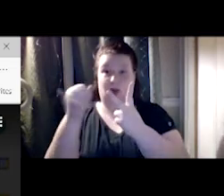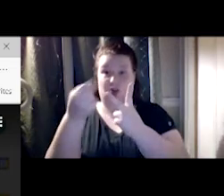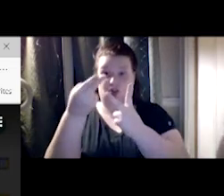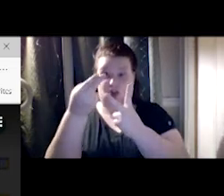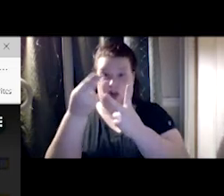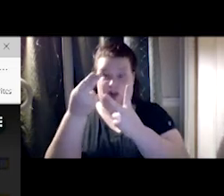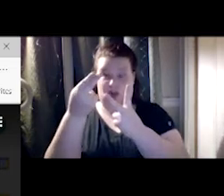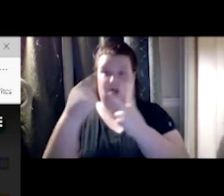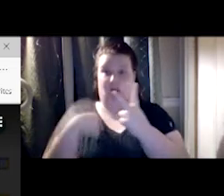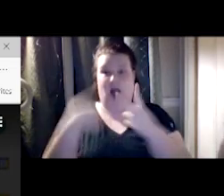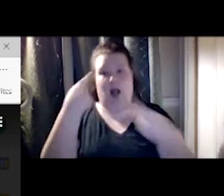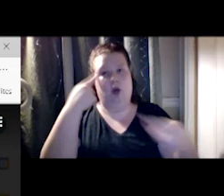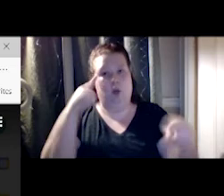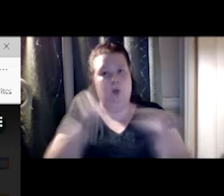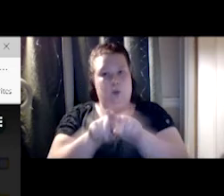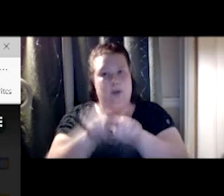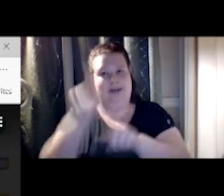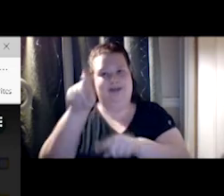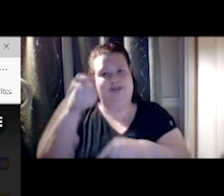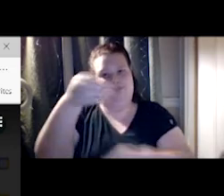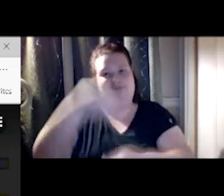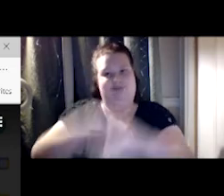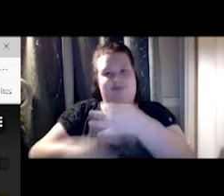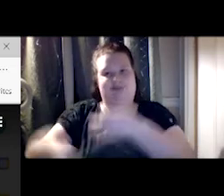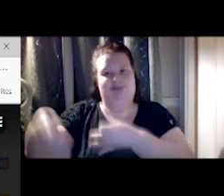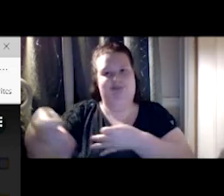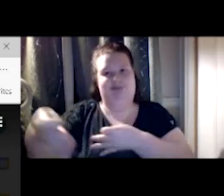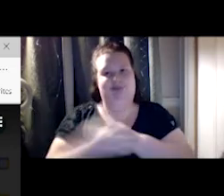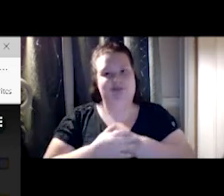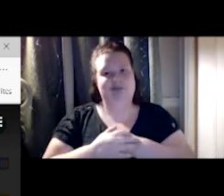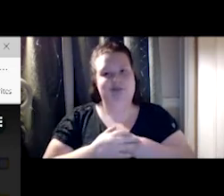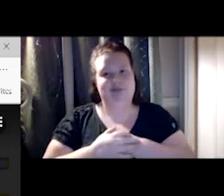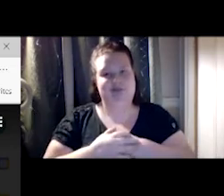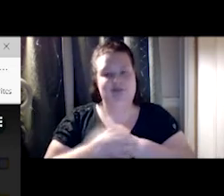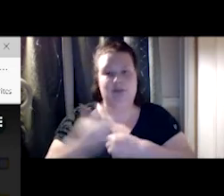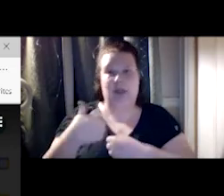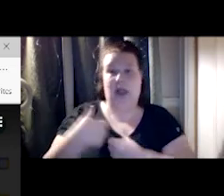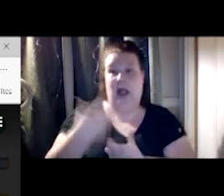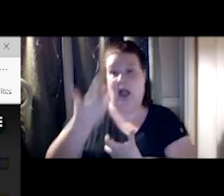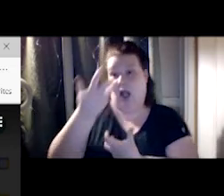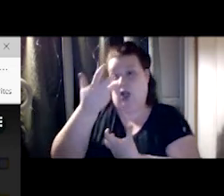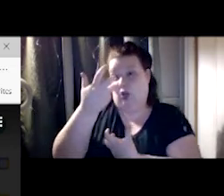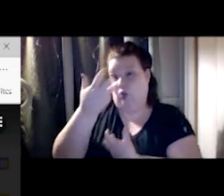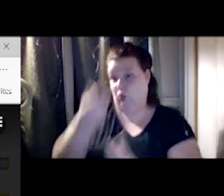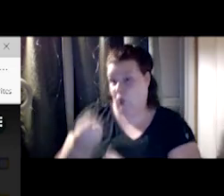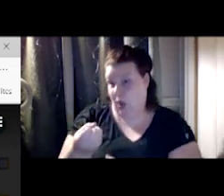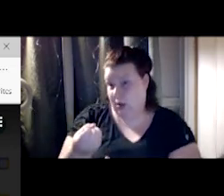High. I trust that your